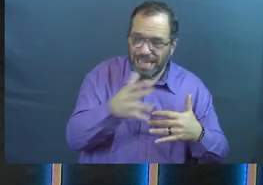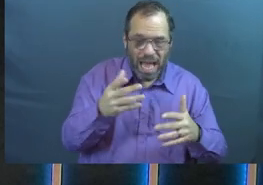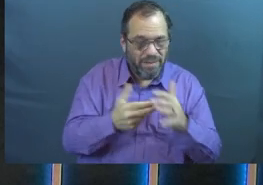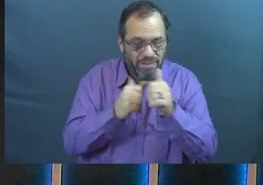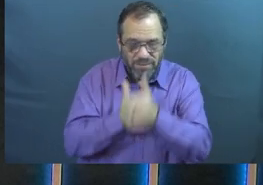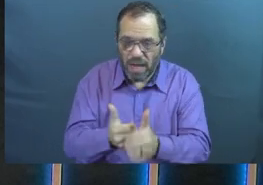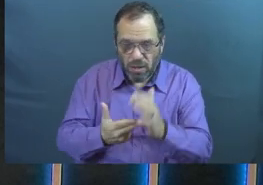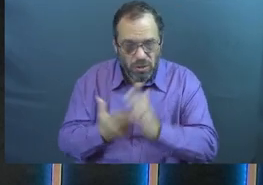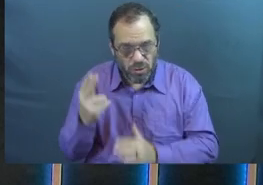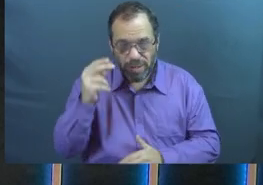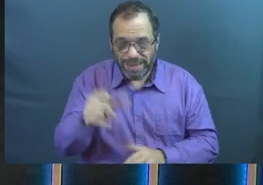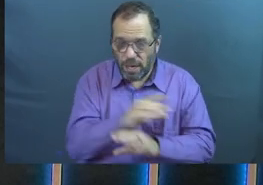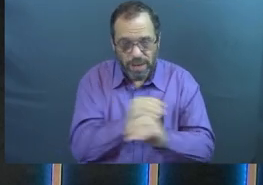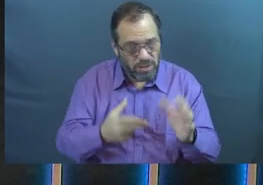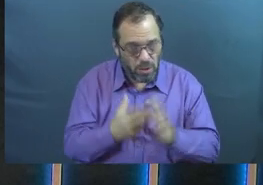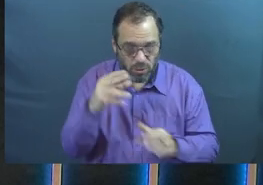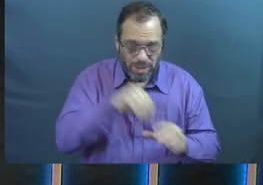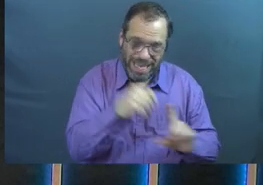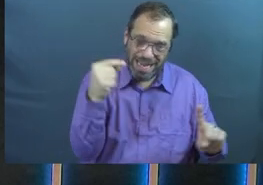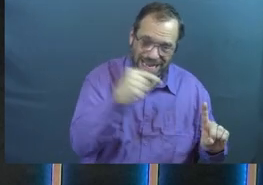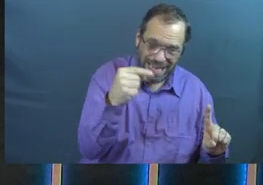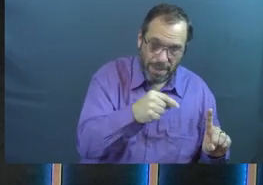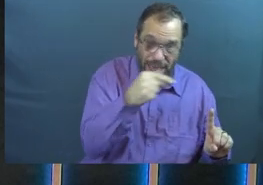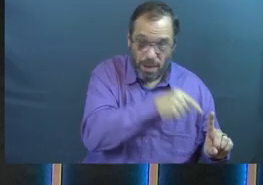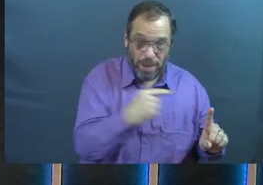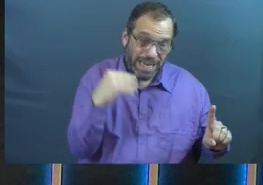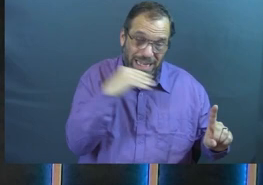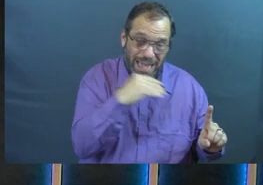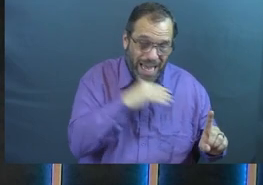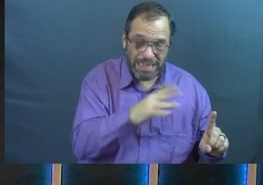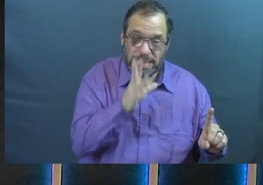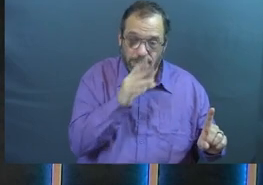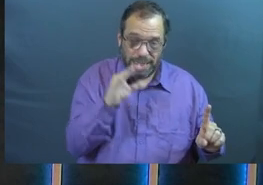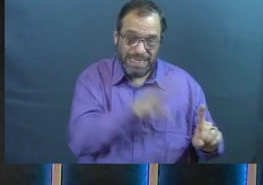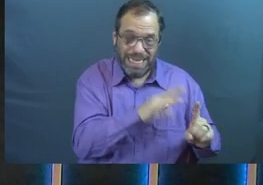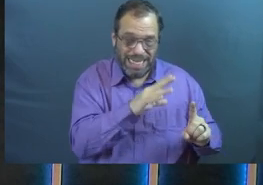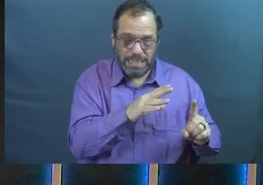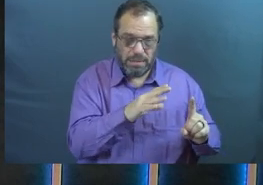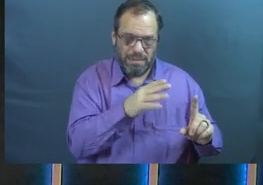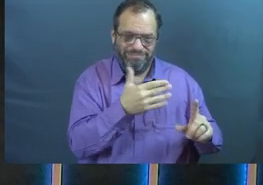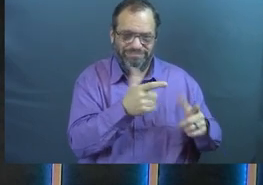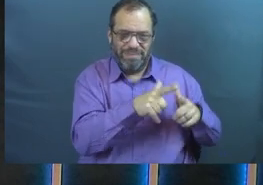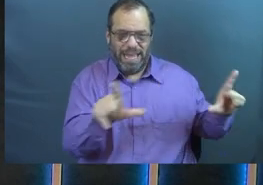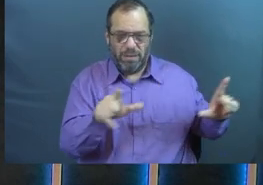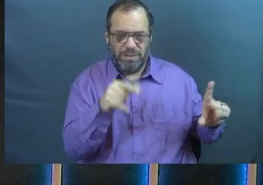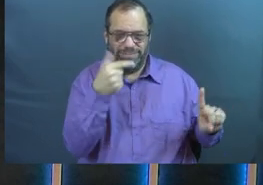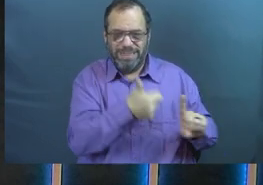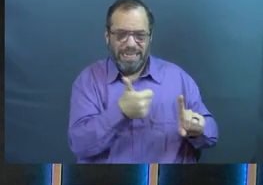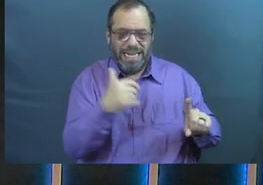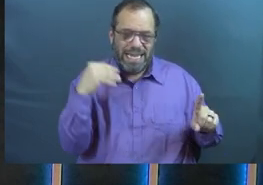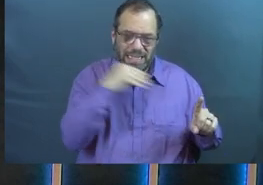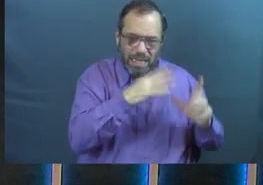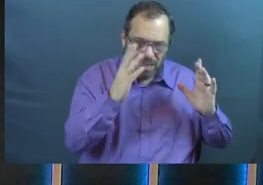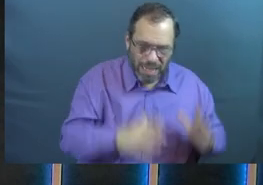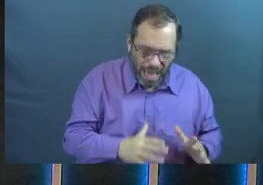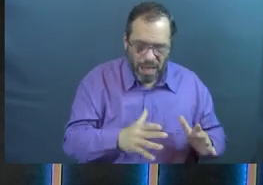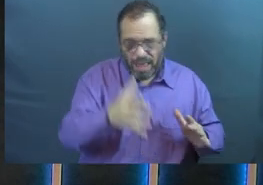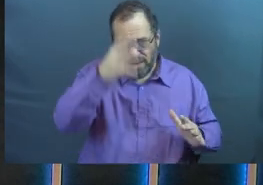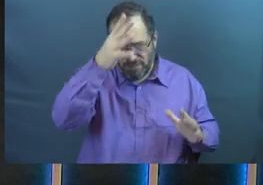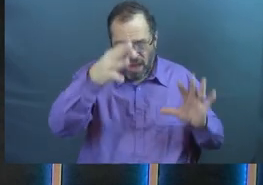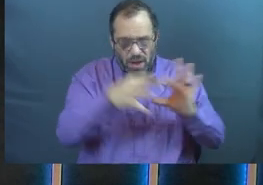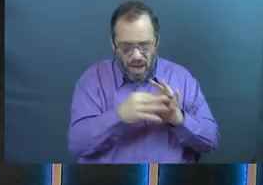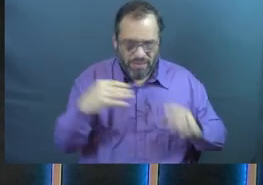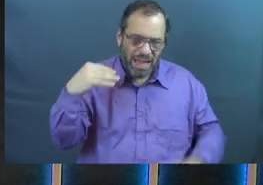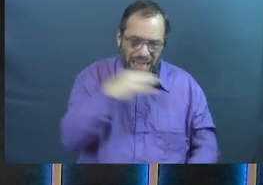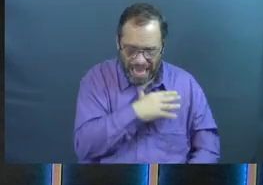to the truth, for there is no truth in him. And when he lies, he speaks his native language, for he is a liar and the father